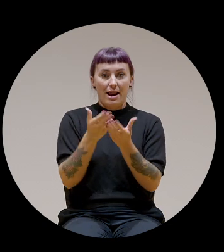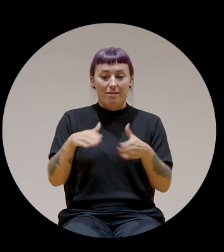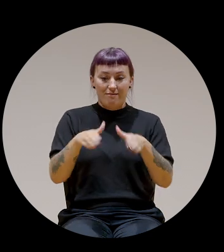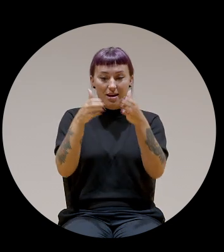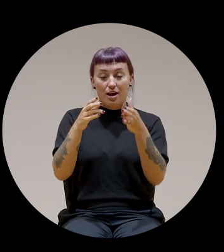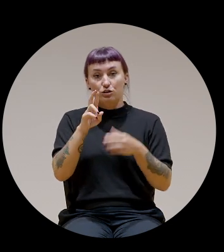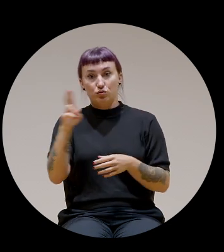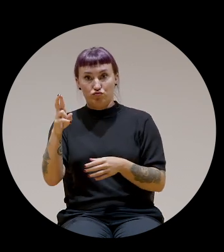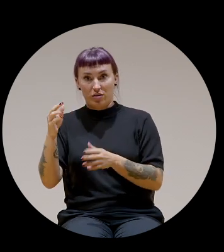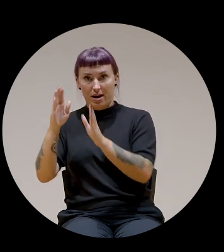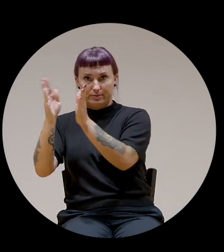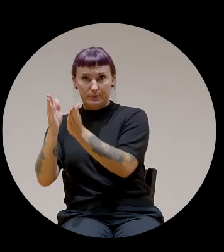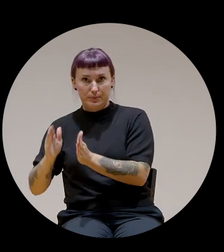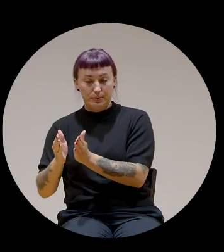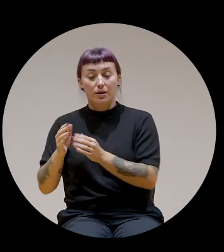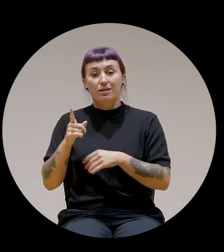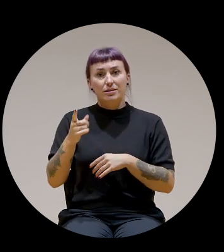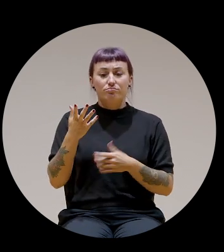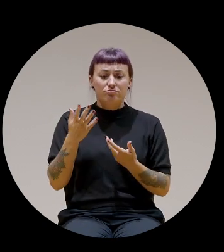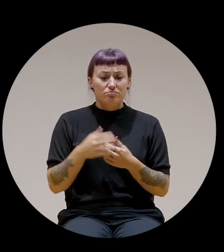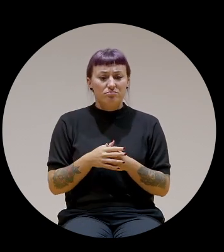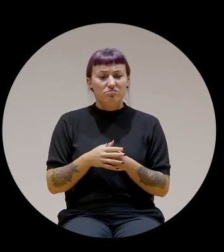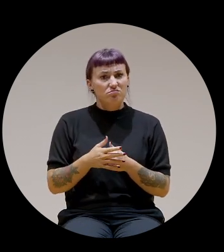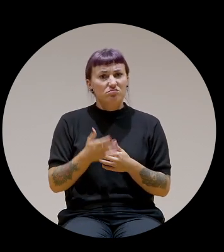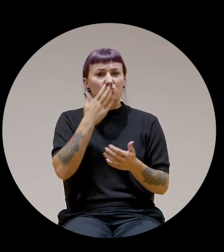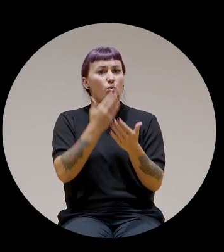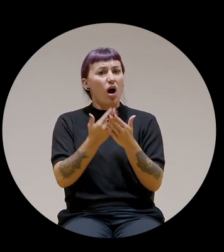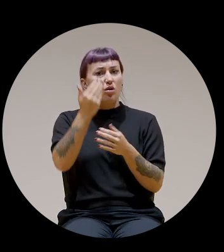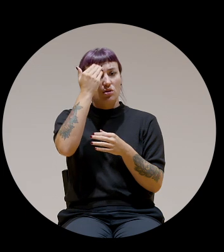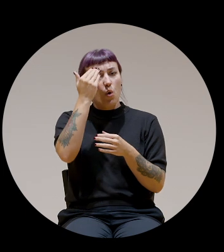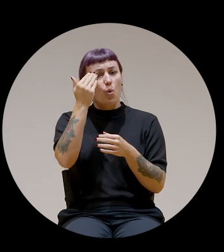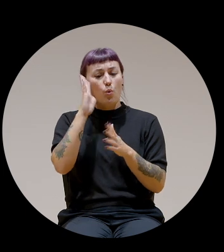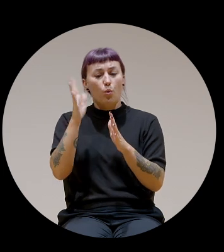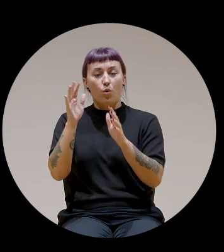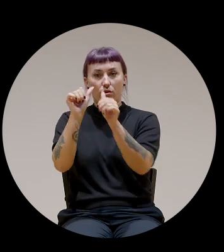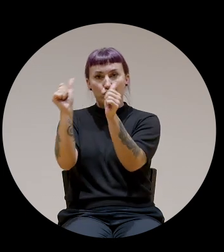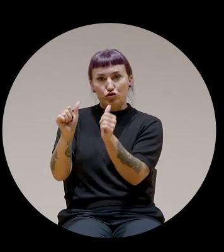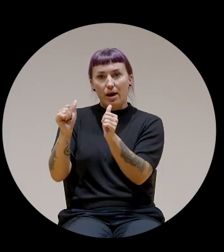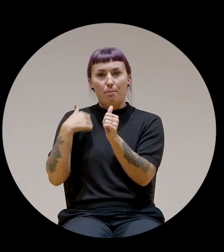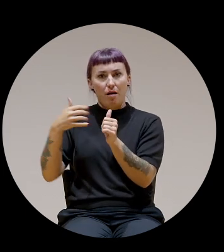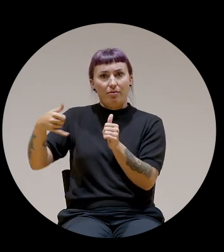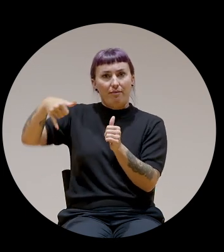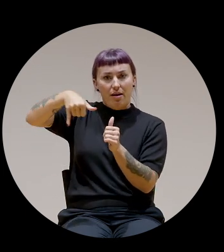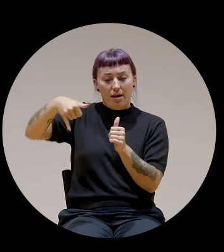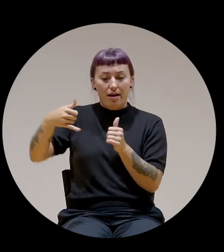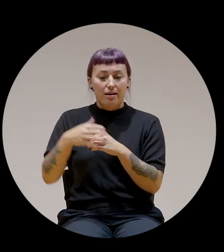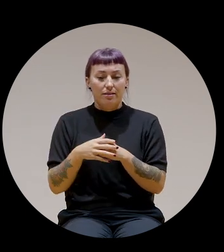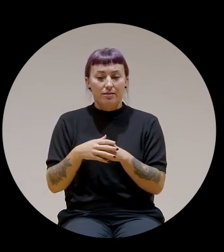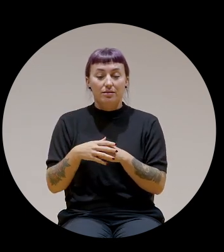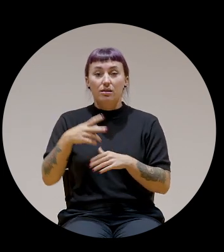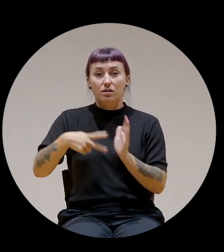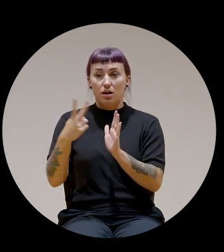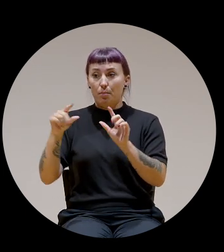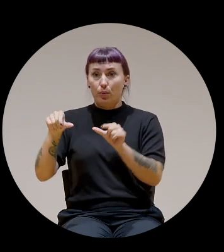here by Teresita Naranjo. These are pretty well known now, the shape of this wedding vase. And this double